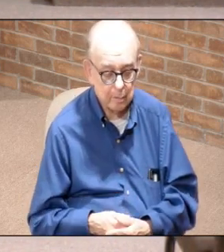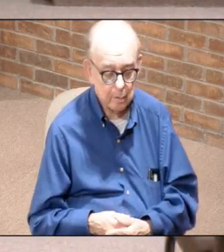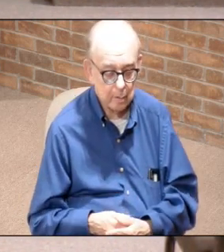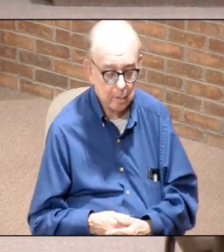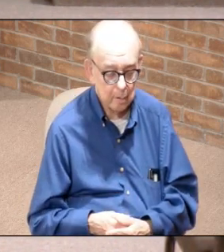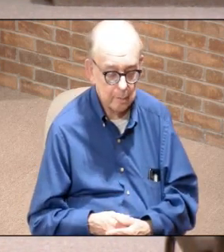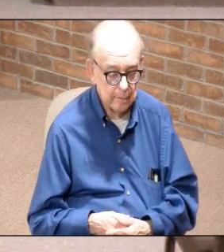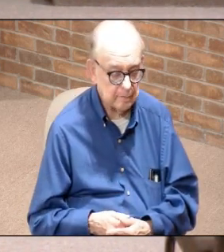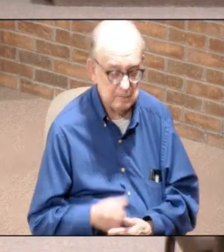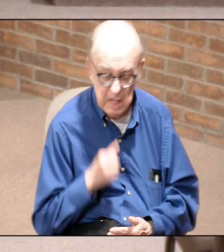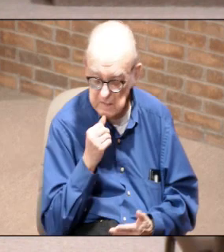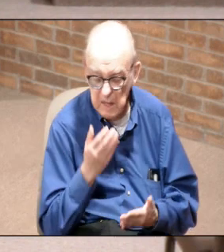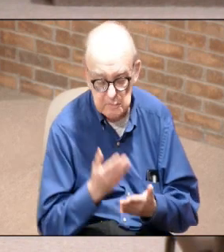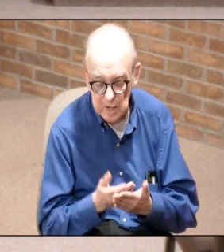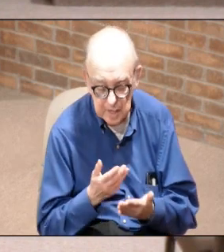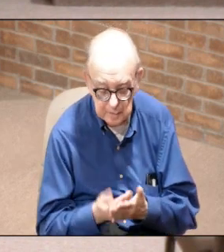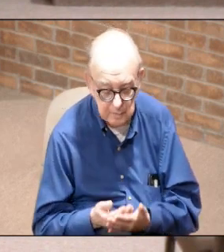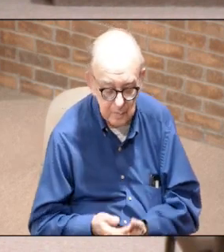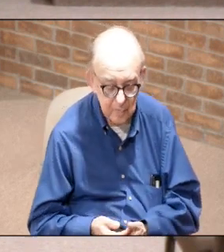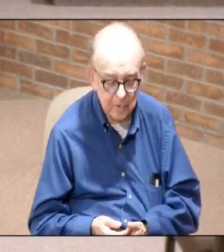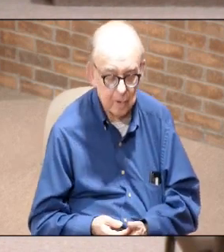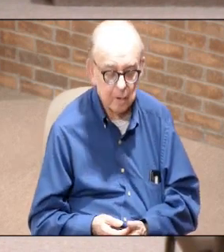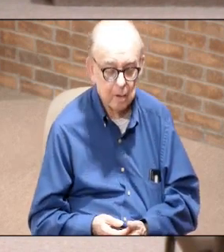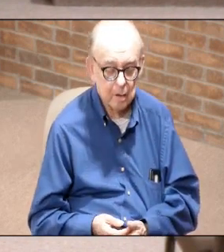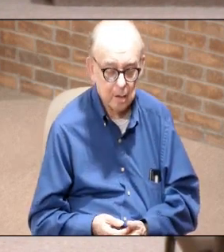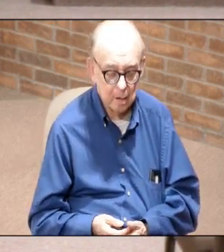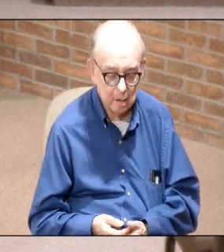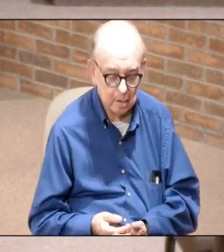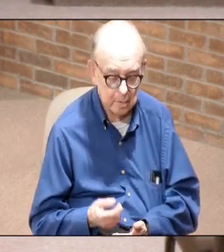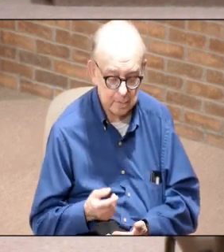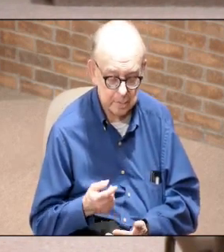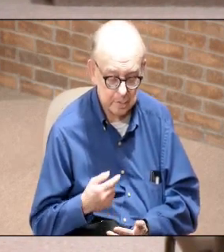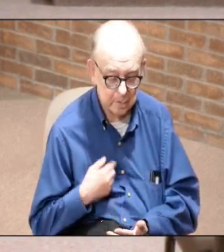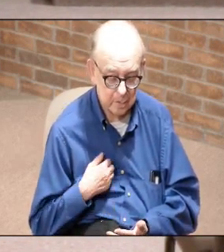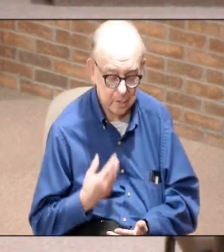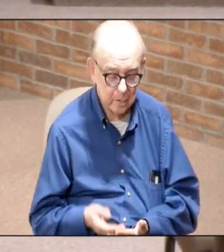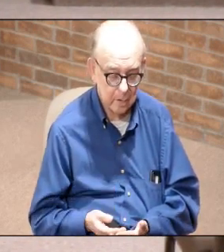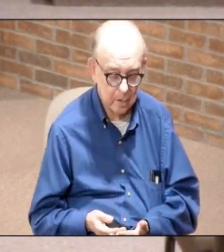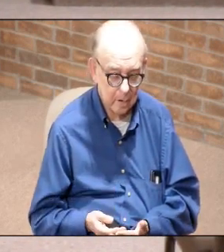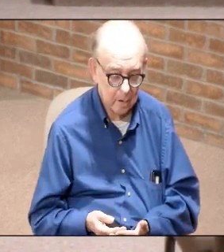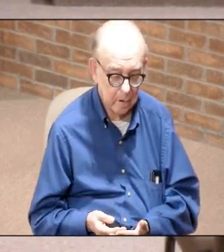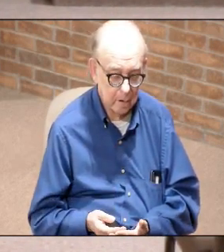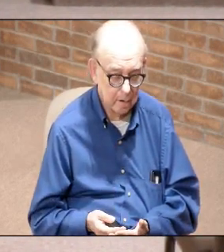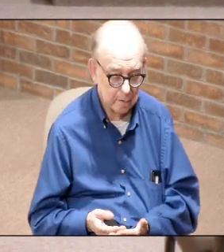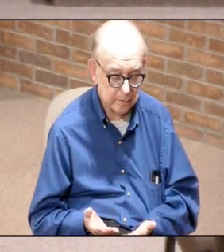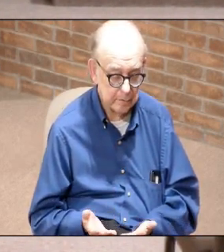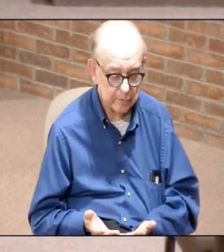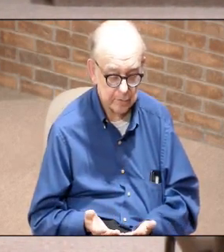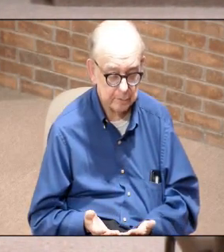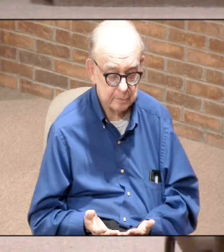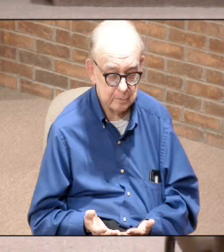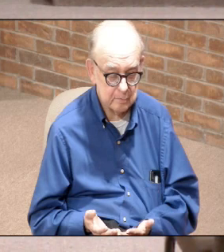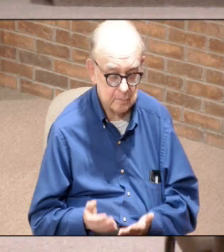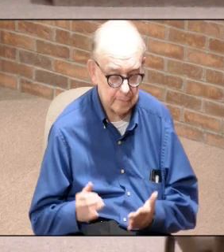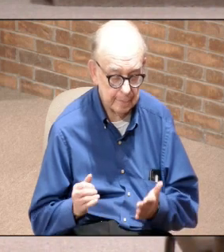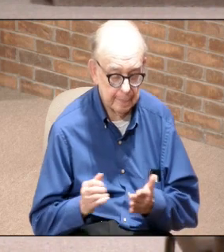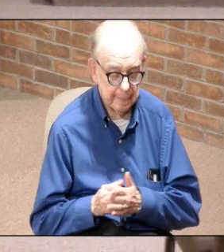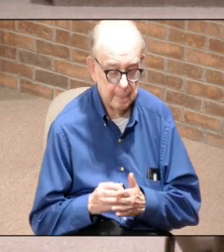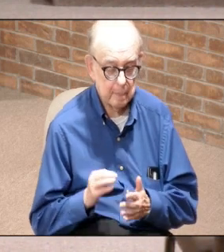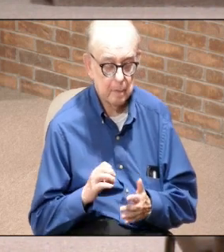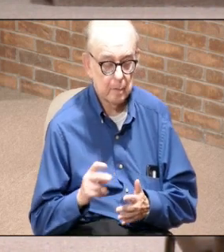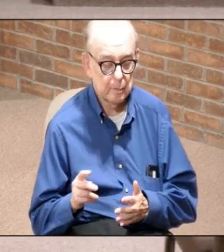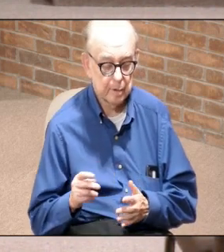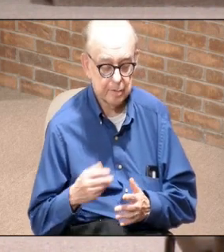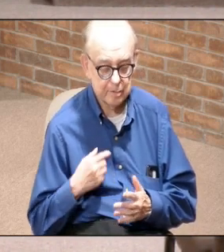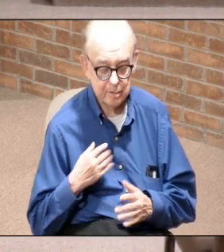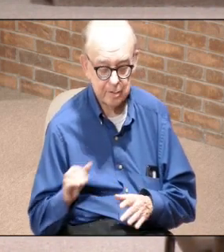It wasn't money. I mean, to me, he was the modern day Elon Musk. That guy's got so much money, he